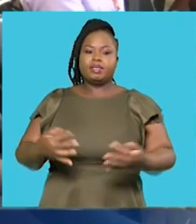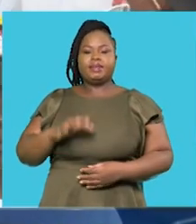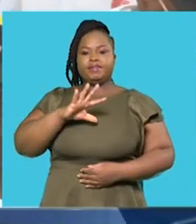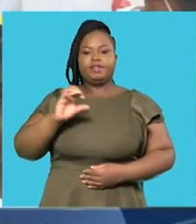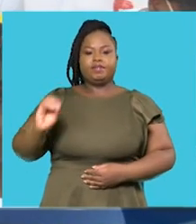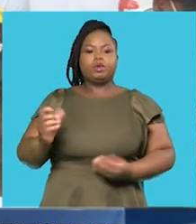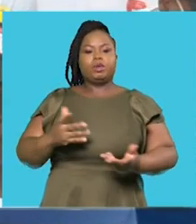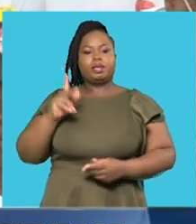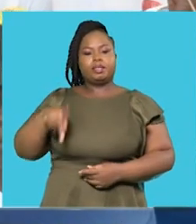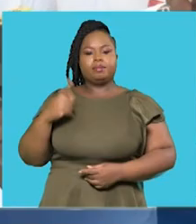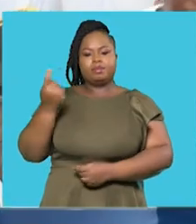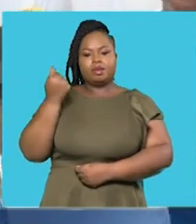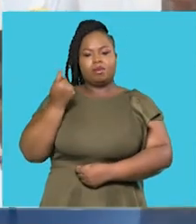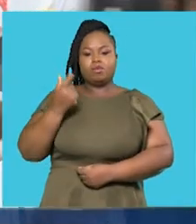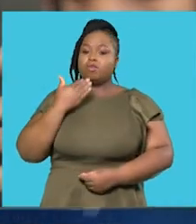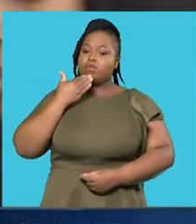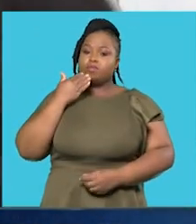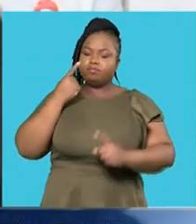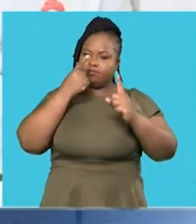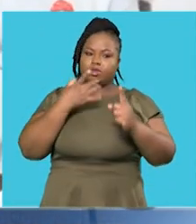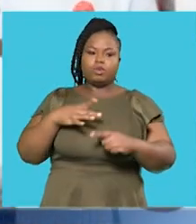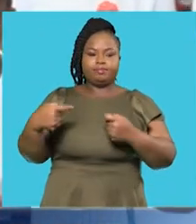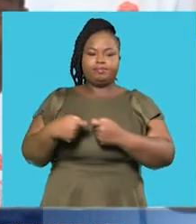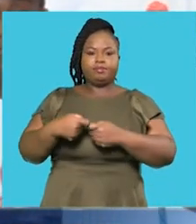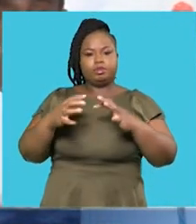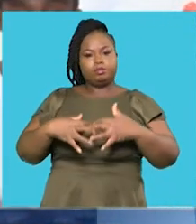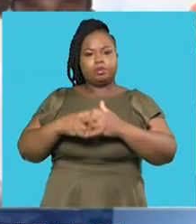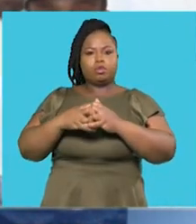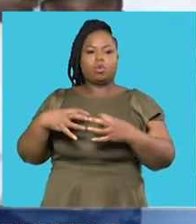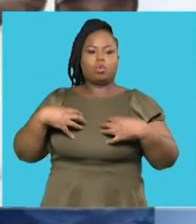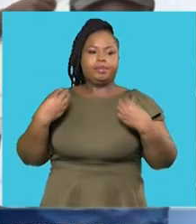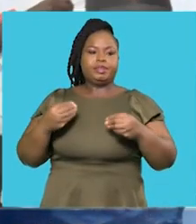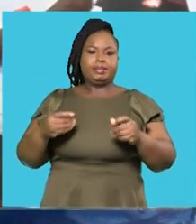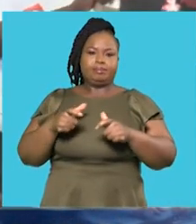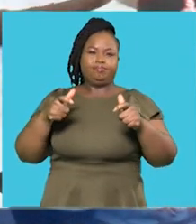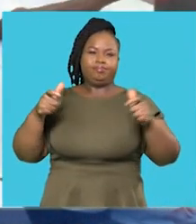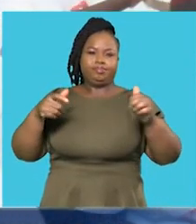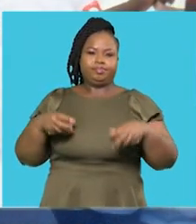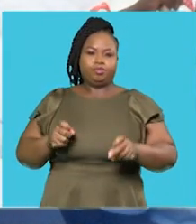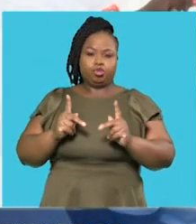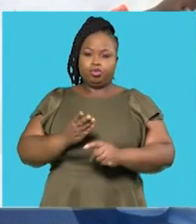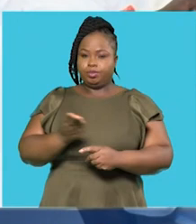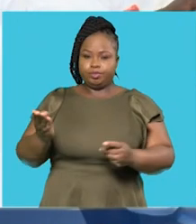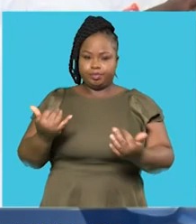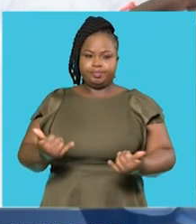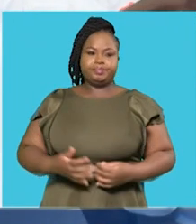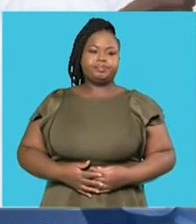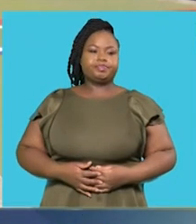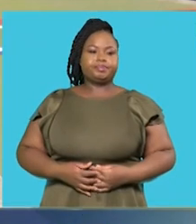abangama-50 eKliptown abafuna inkxaso ekuqaliseni okanye ekukhuliseni amashishini wabo